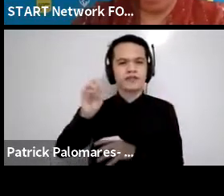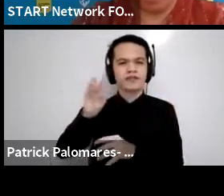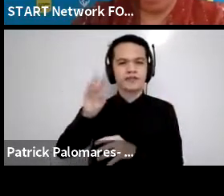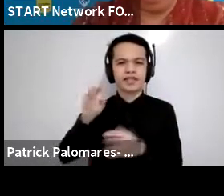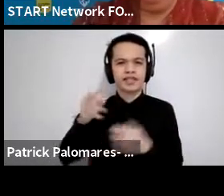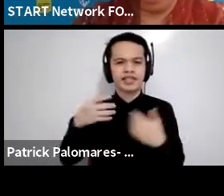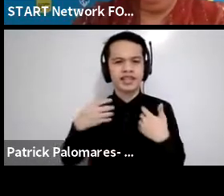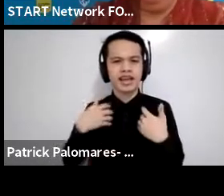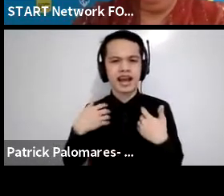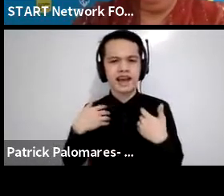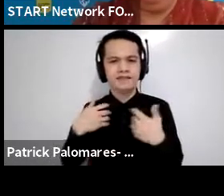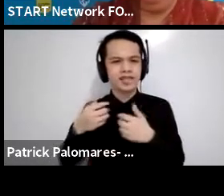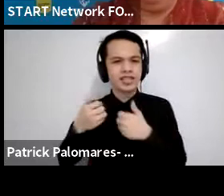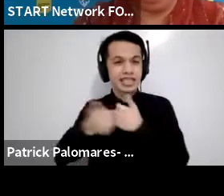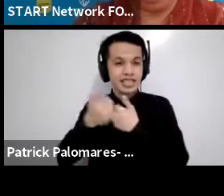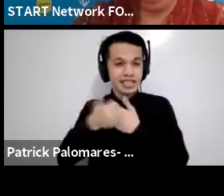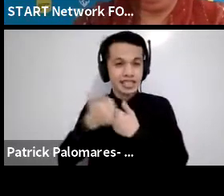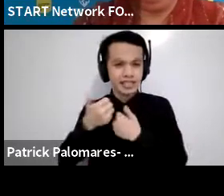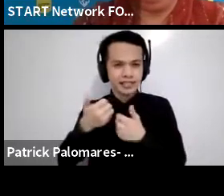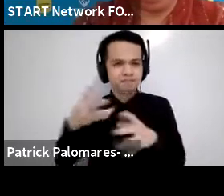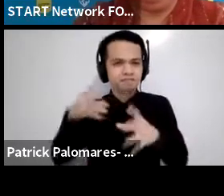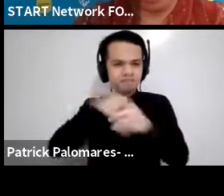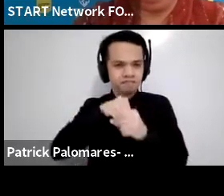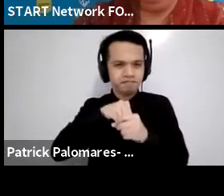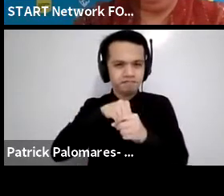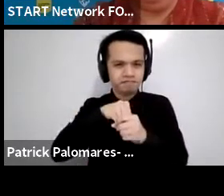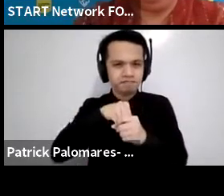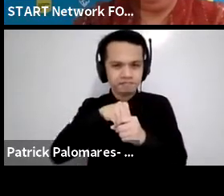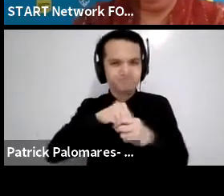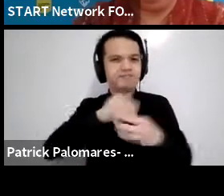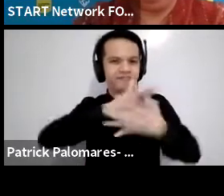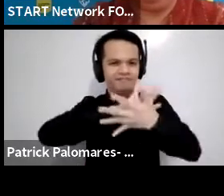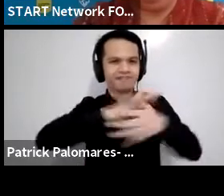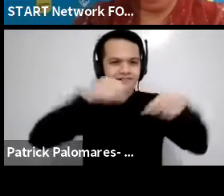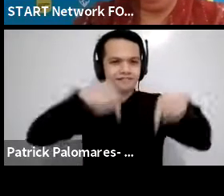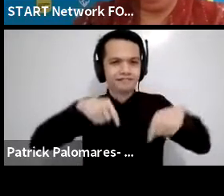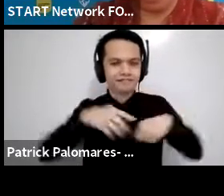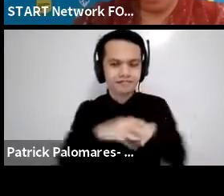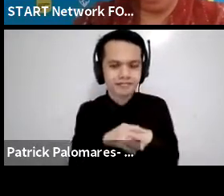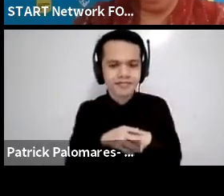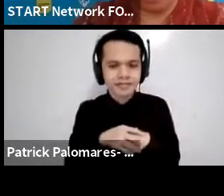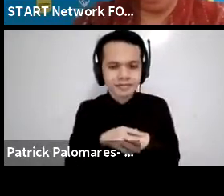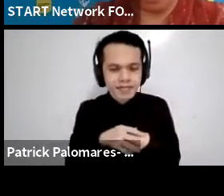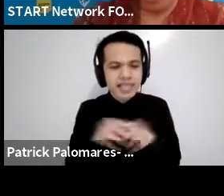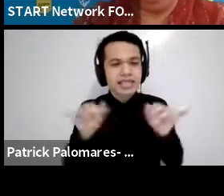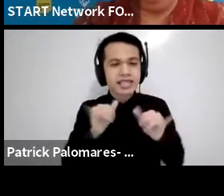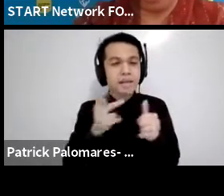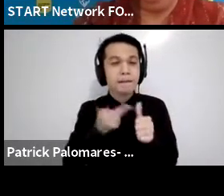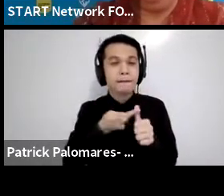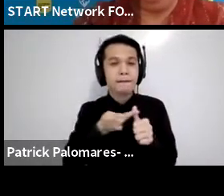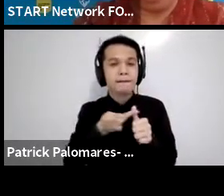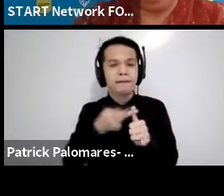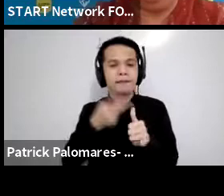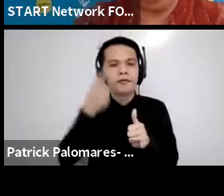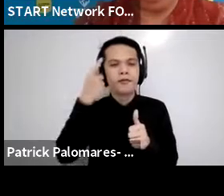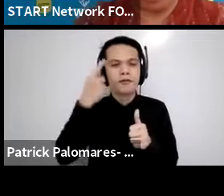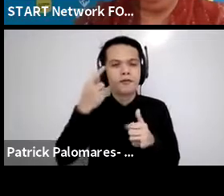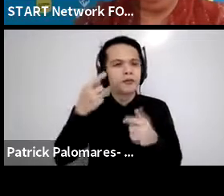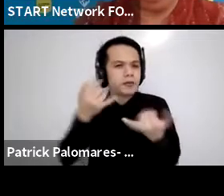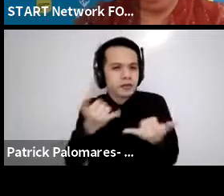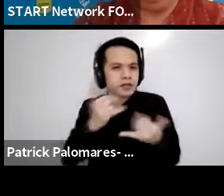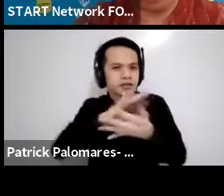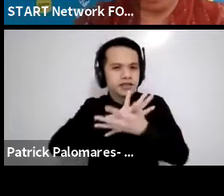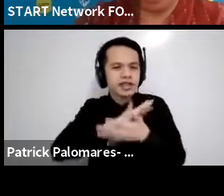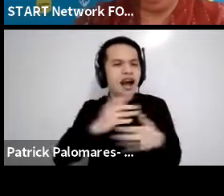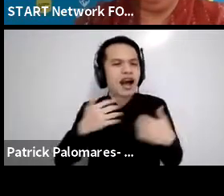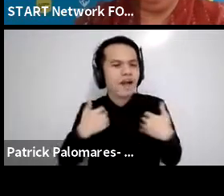the definition of risk already included a pandemic. And the prior to COVID-19,